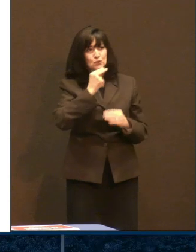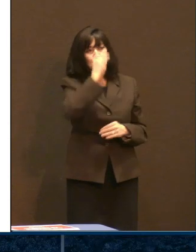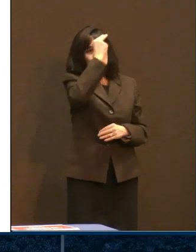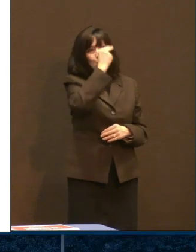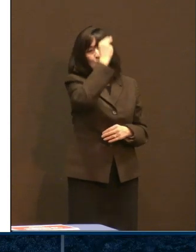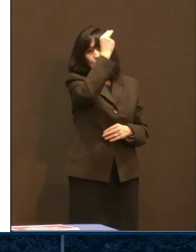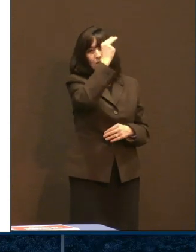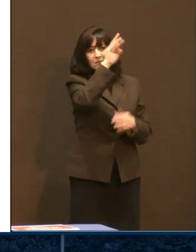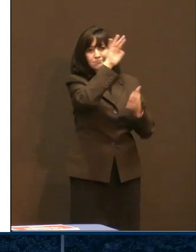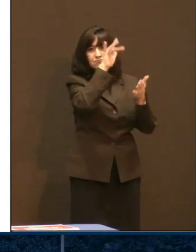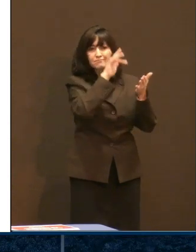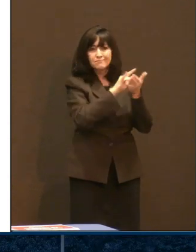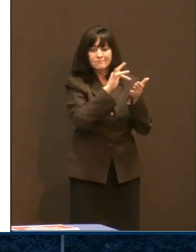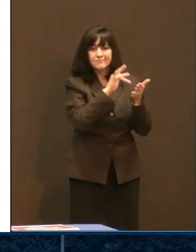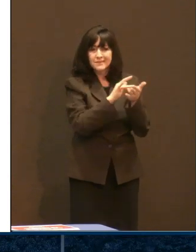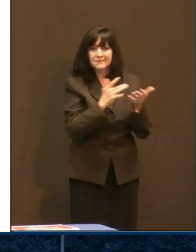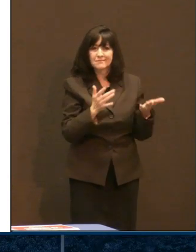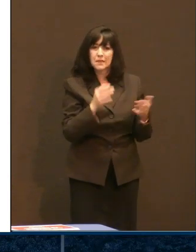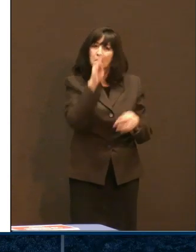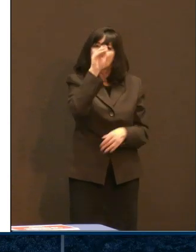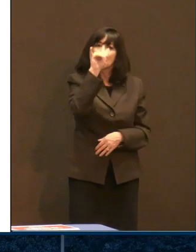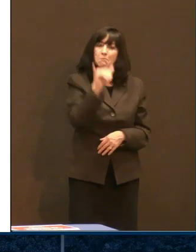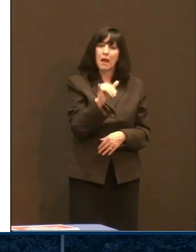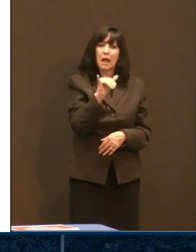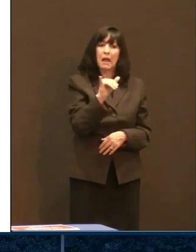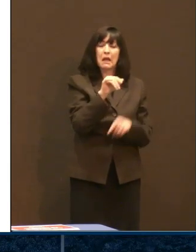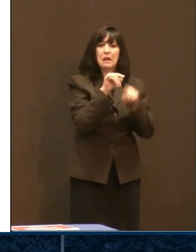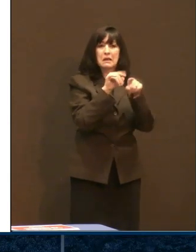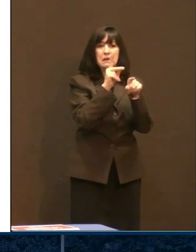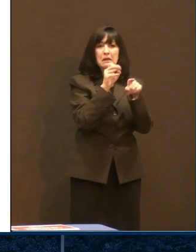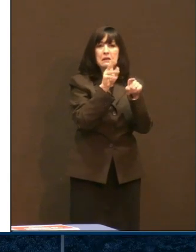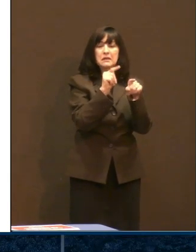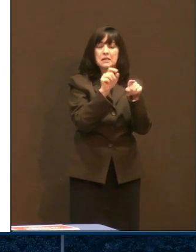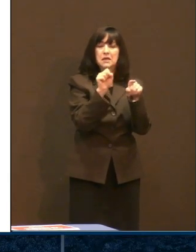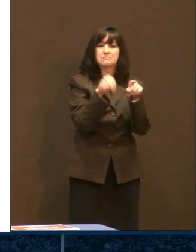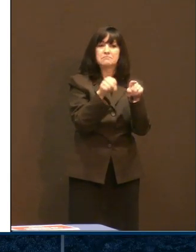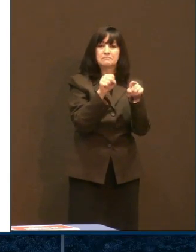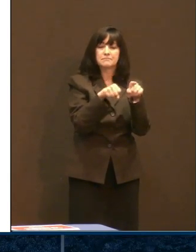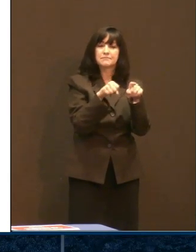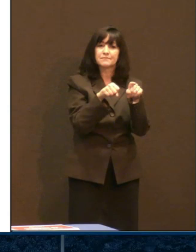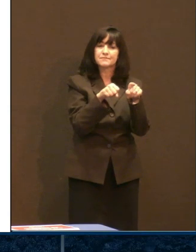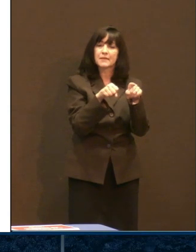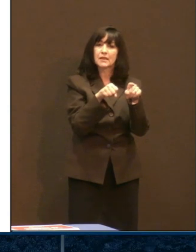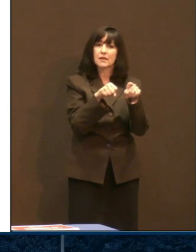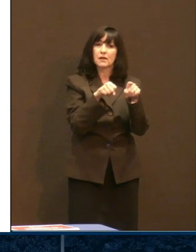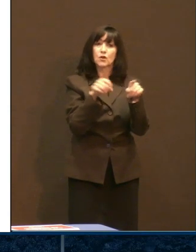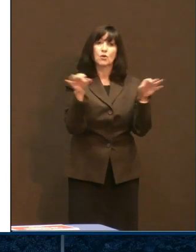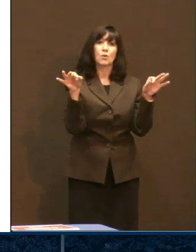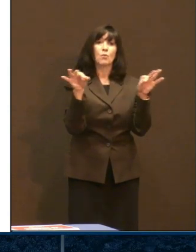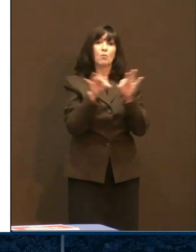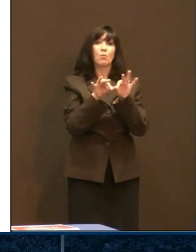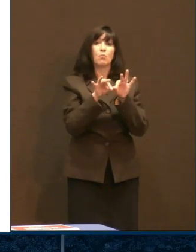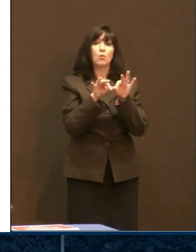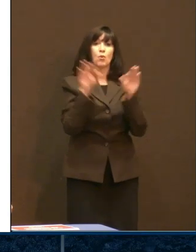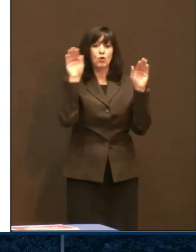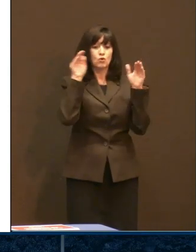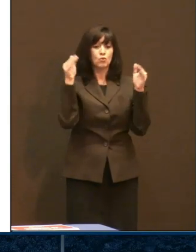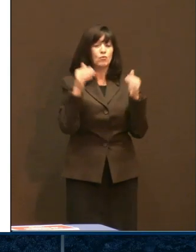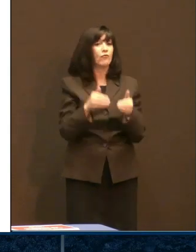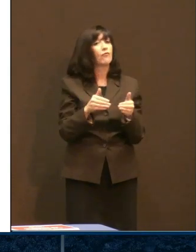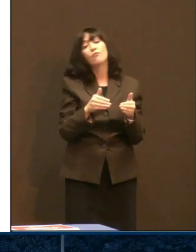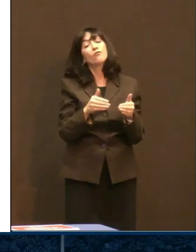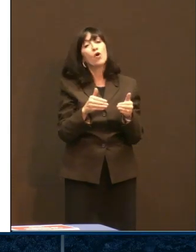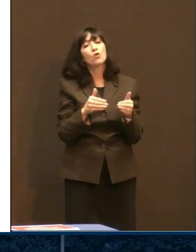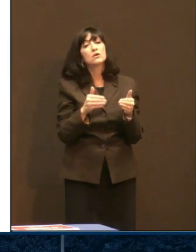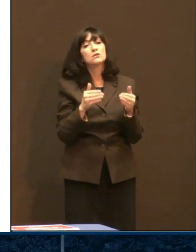than the Bay beaches in Kent County. But I think what you want to focus on, obviously, is the conditions, and